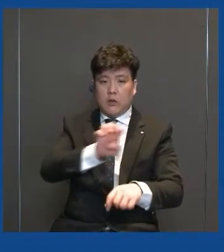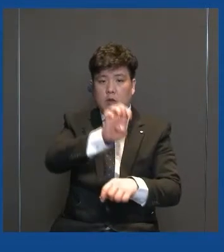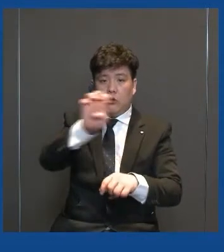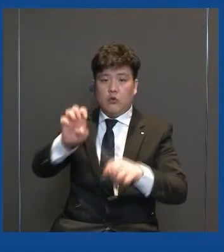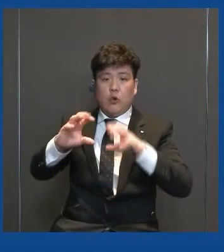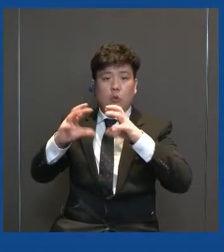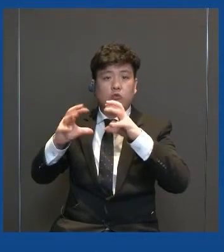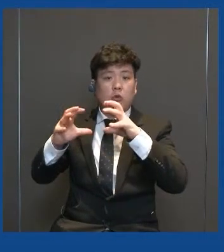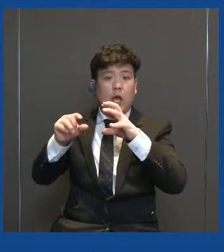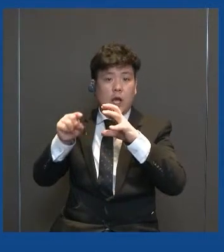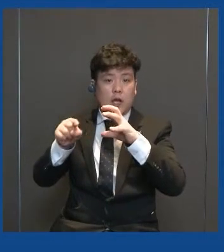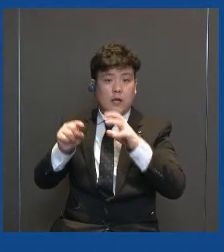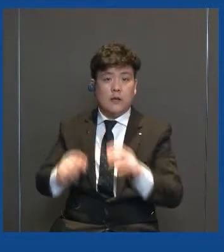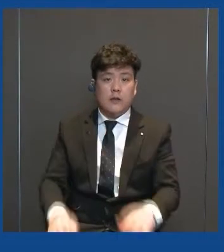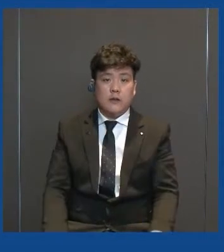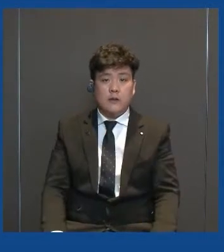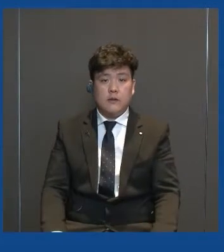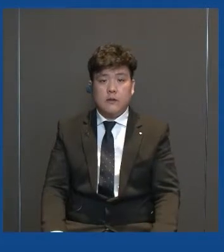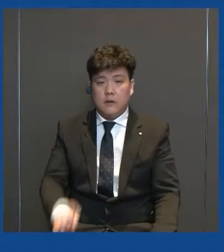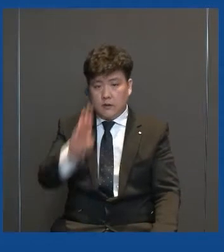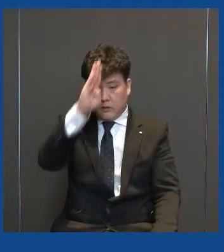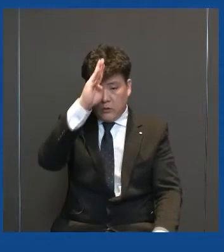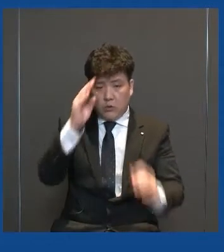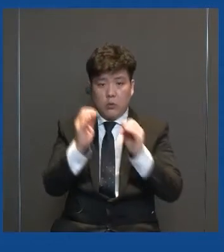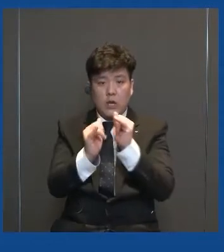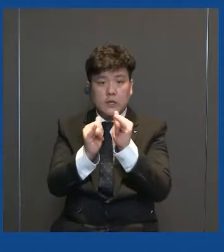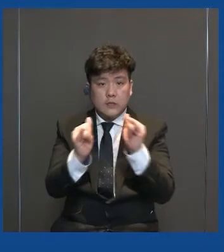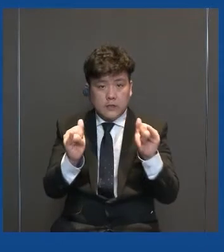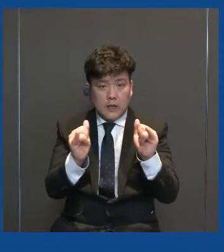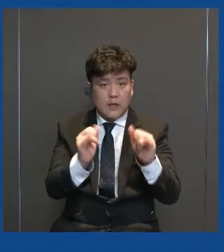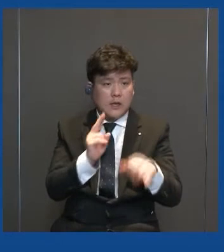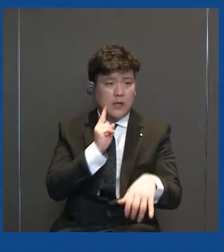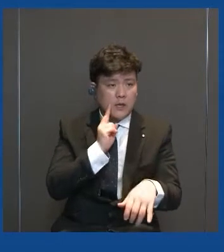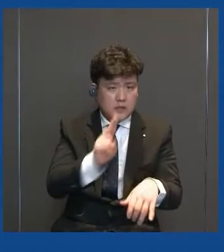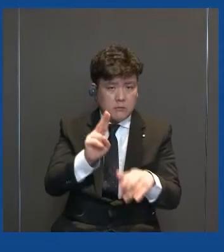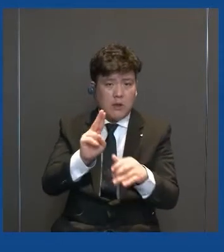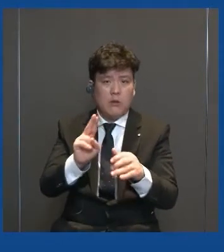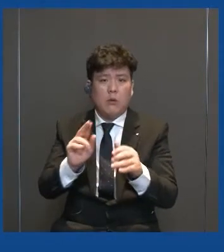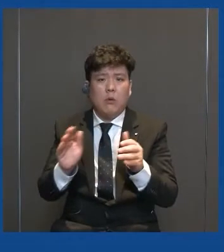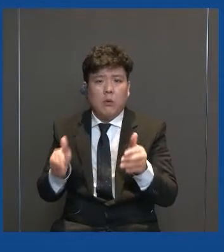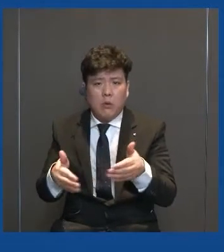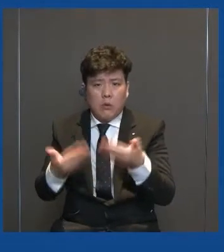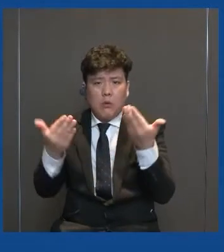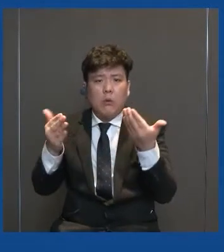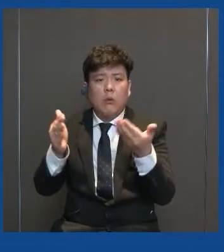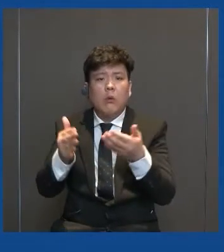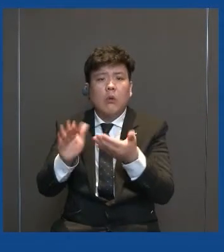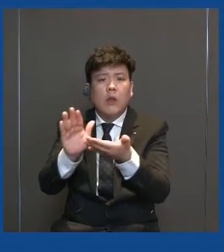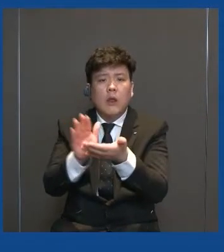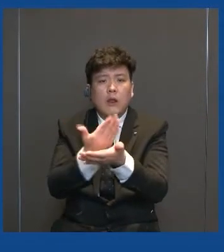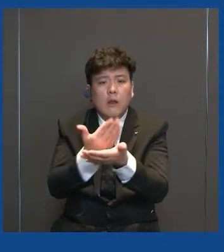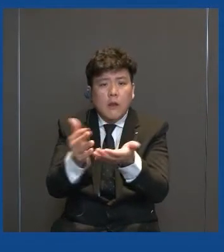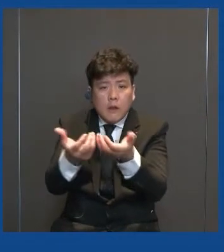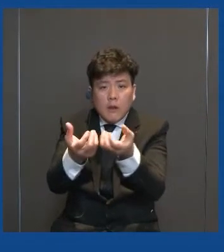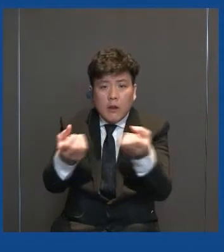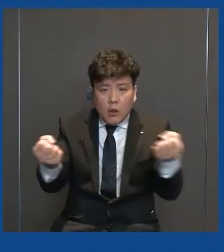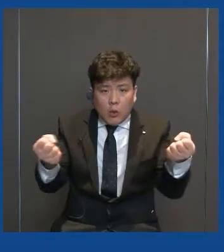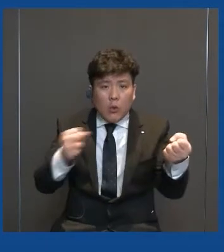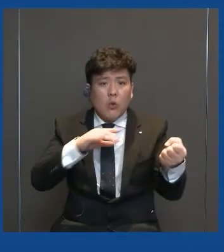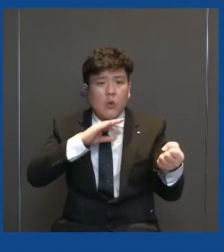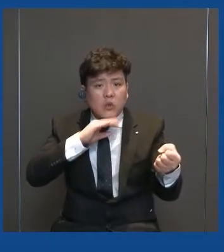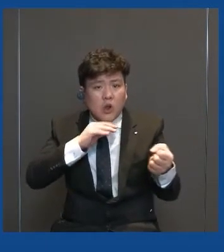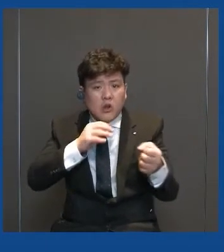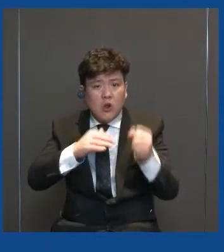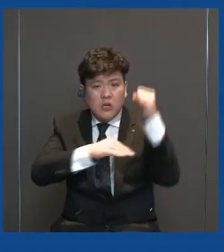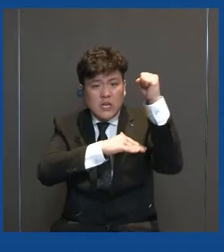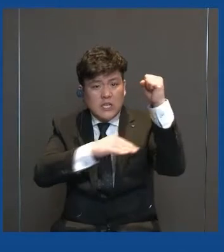triage. Most European countries issued national guidelines stressing the importance of equal access to